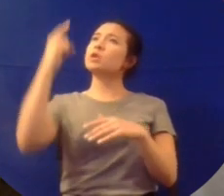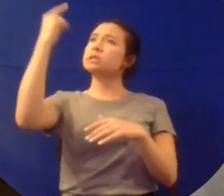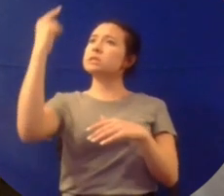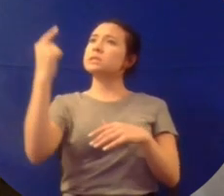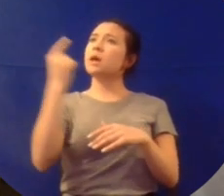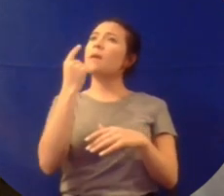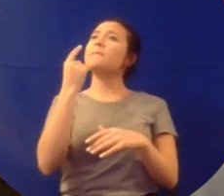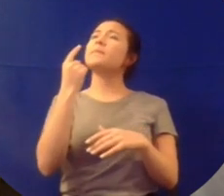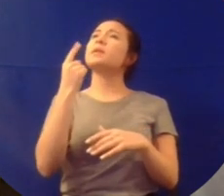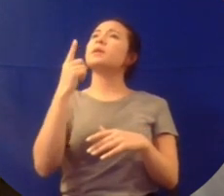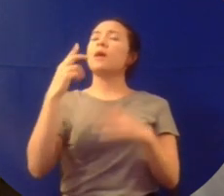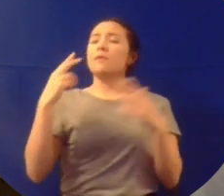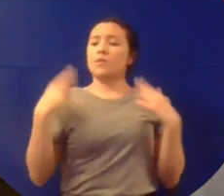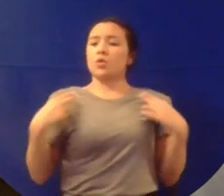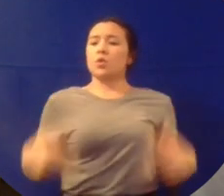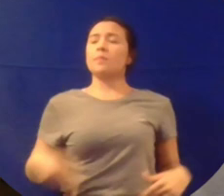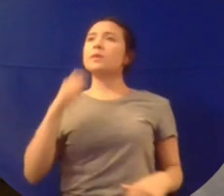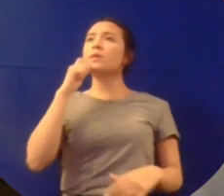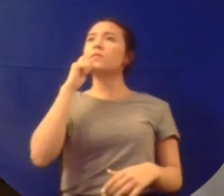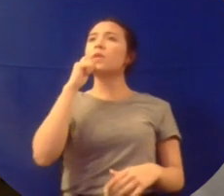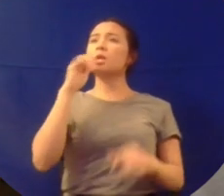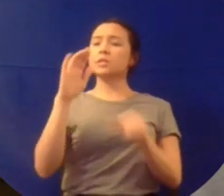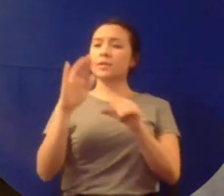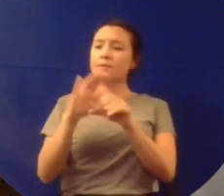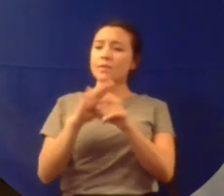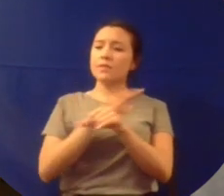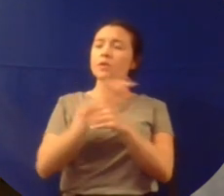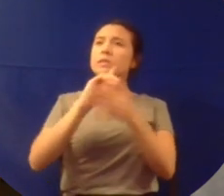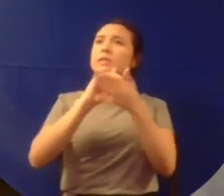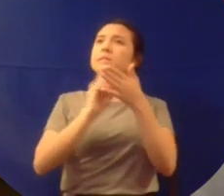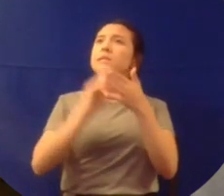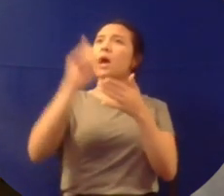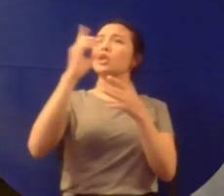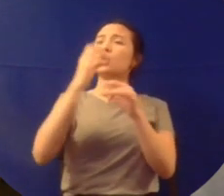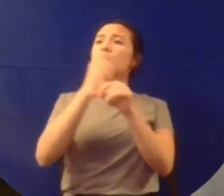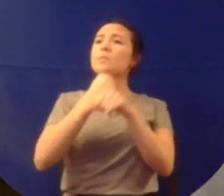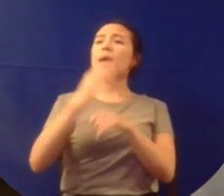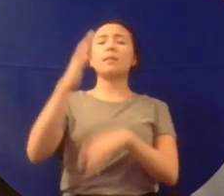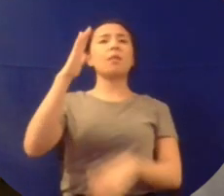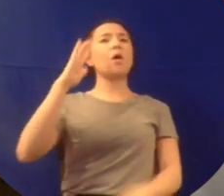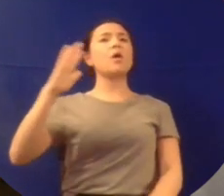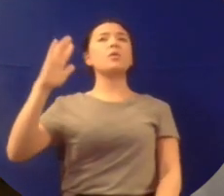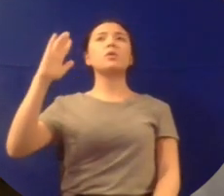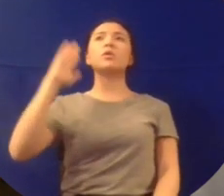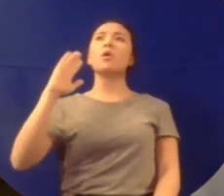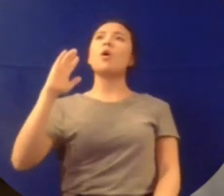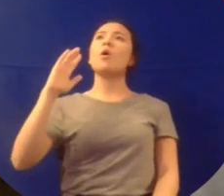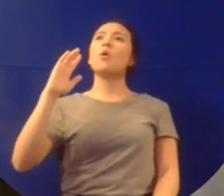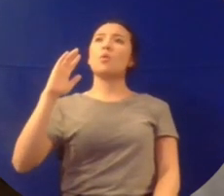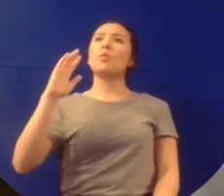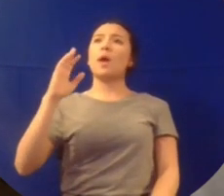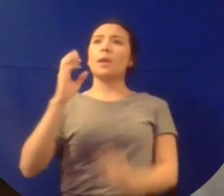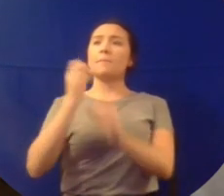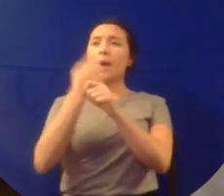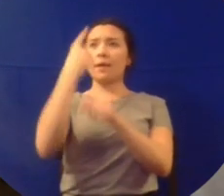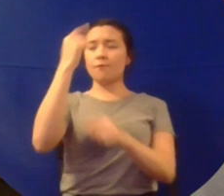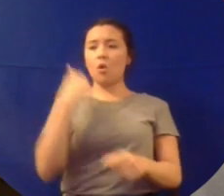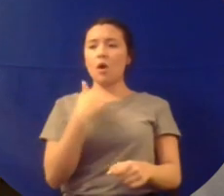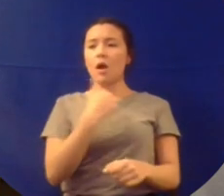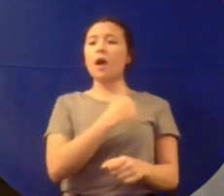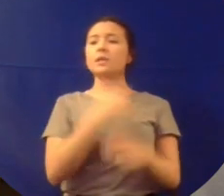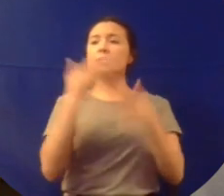assumed at his first coming the lowliness of human flesh, and so fulfilled the design you formed long